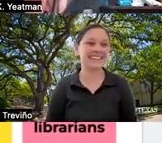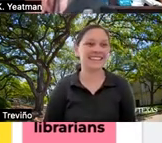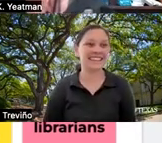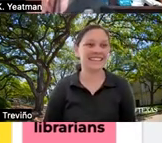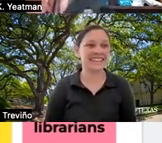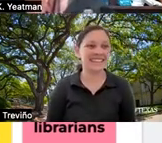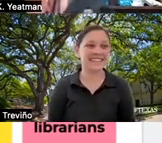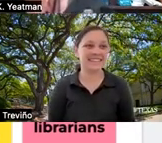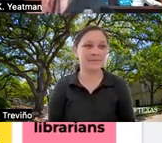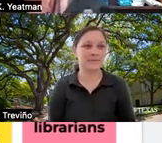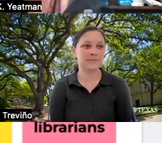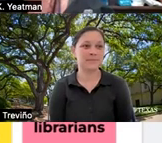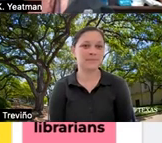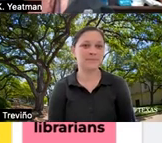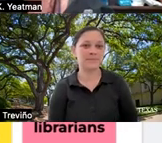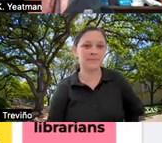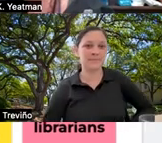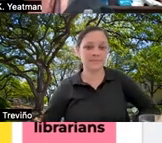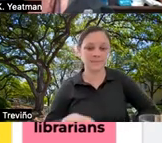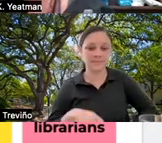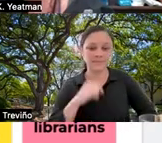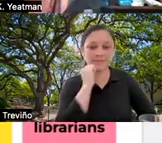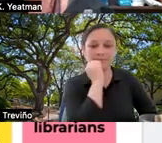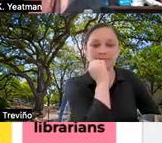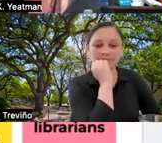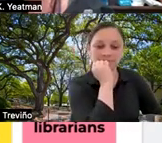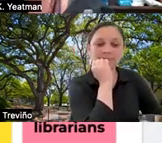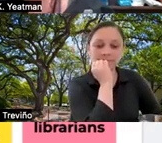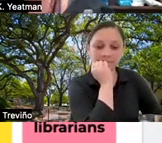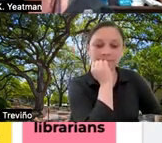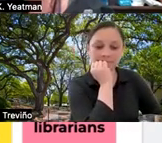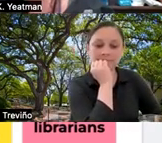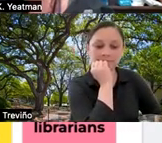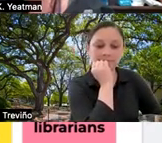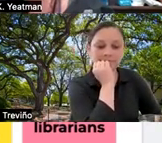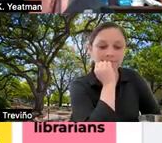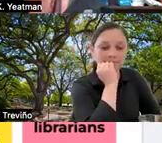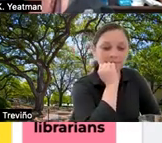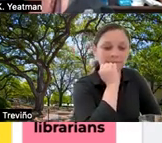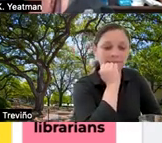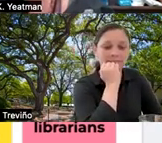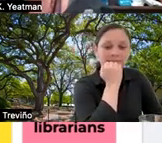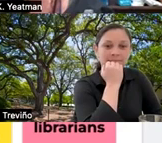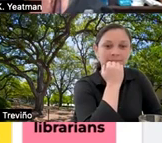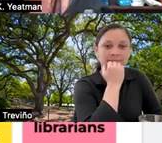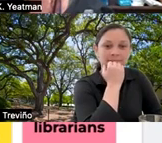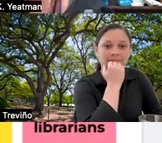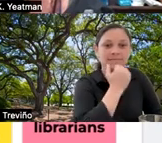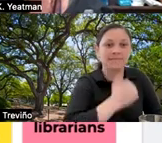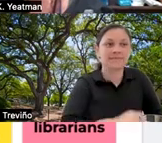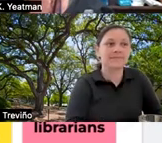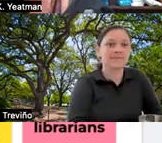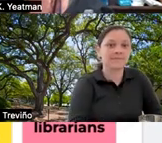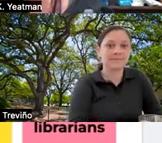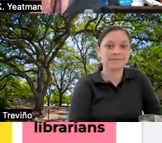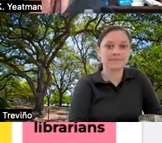We do actually quite a bit of family focus group work. And I'll say, to me, part of what I